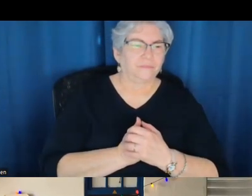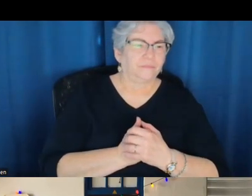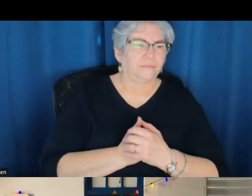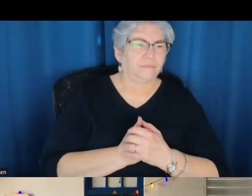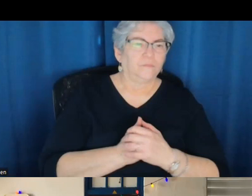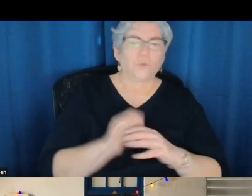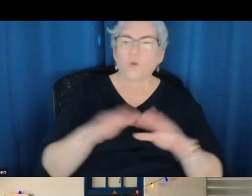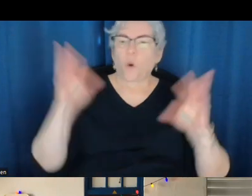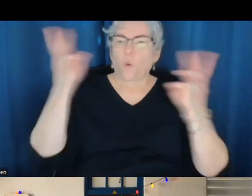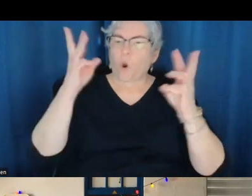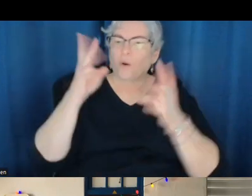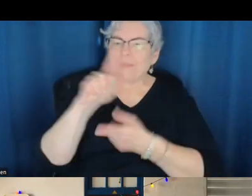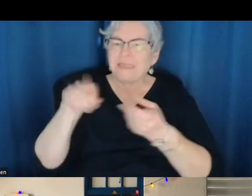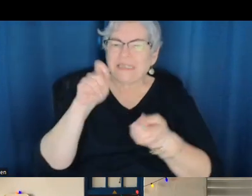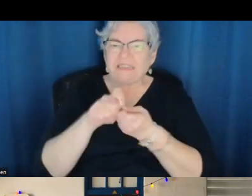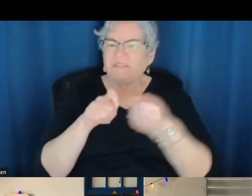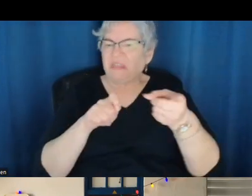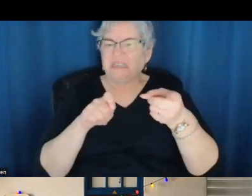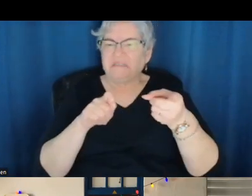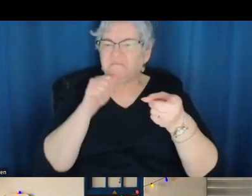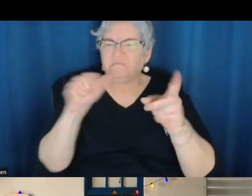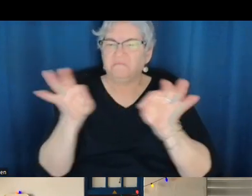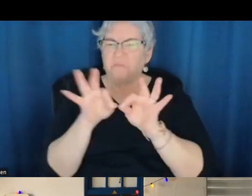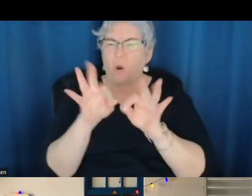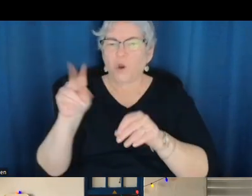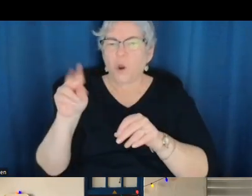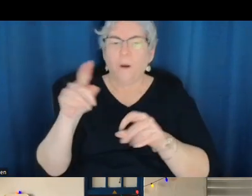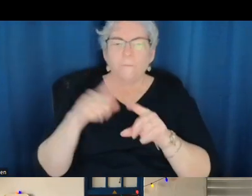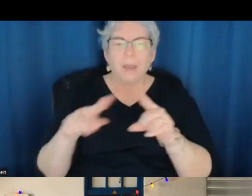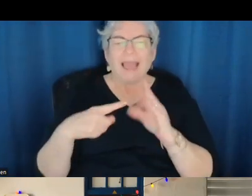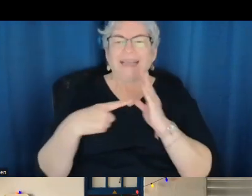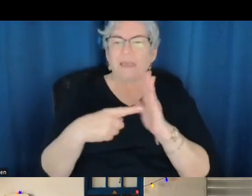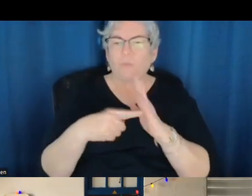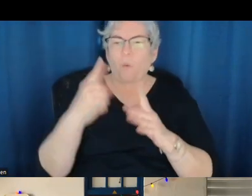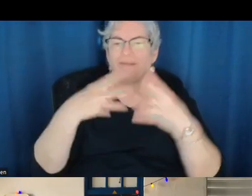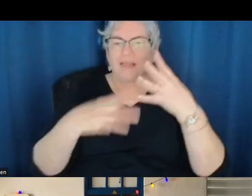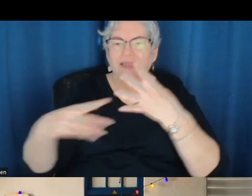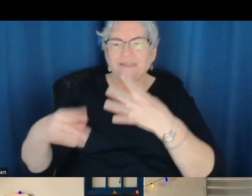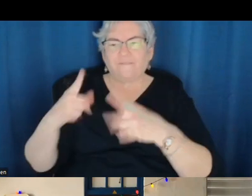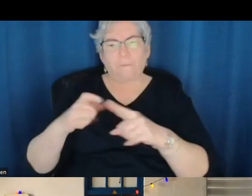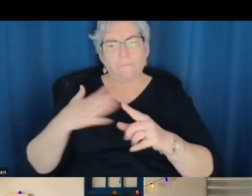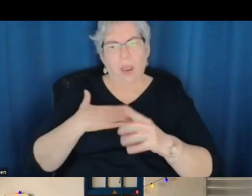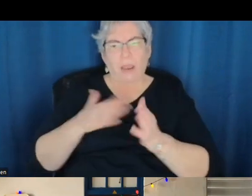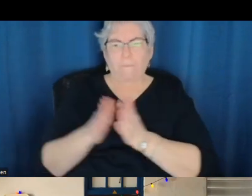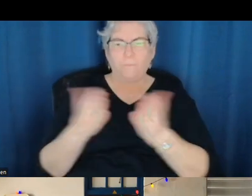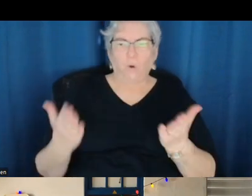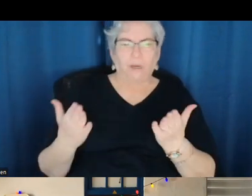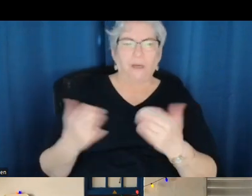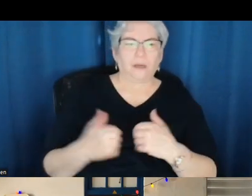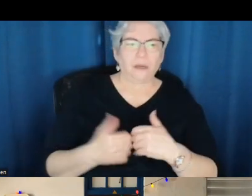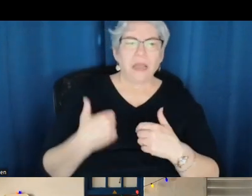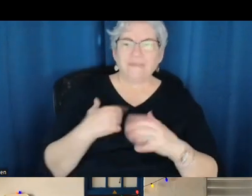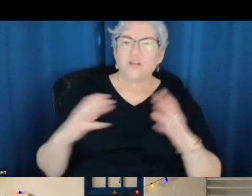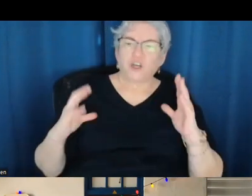Don't worry about the specifics on this list. It's an example of one of the lists in the back of my book. There's a whole